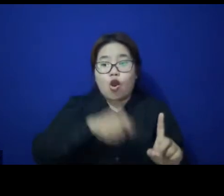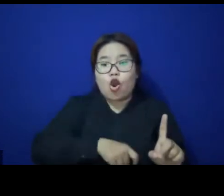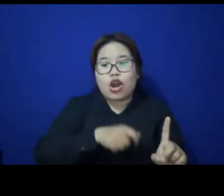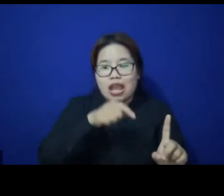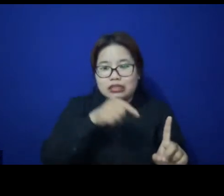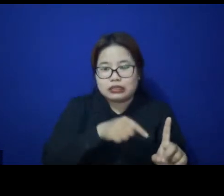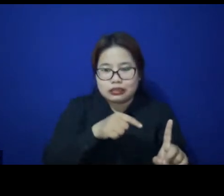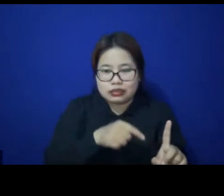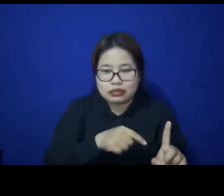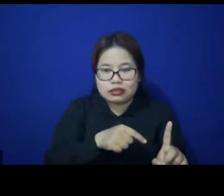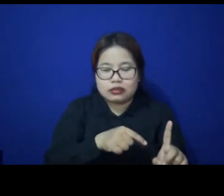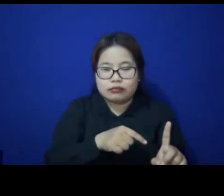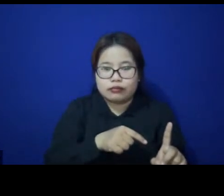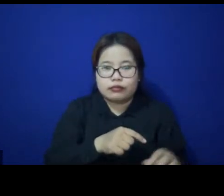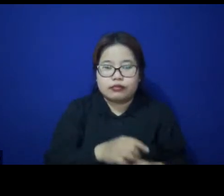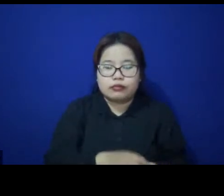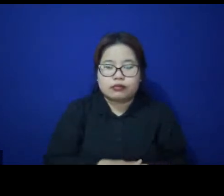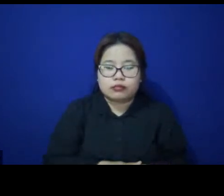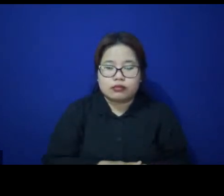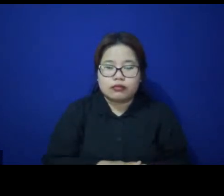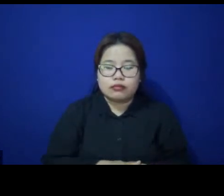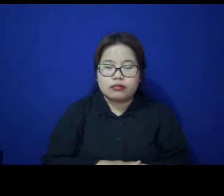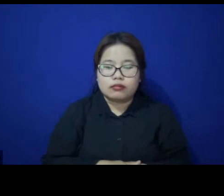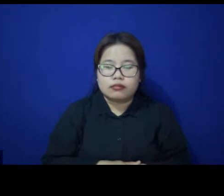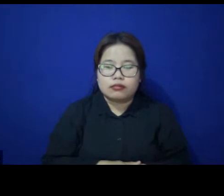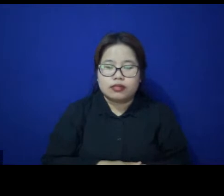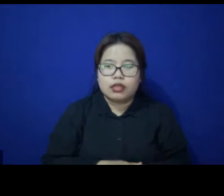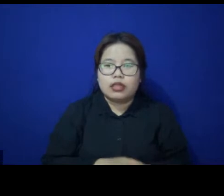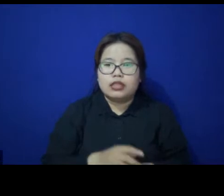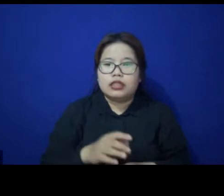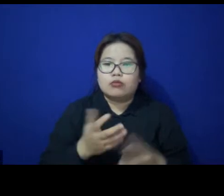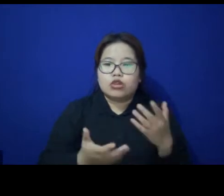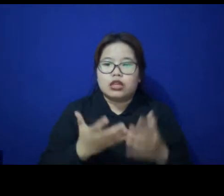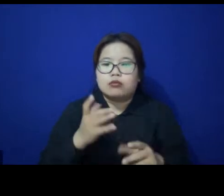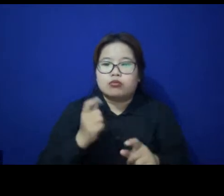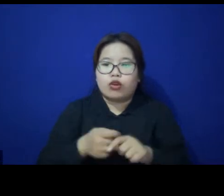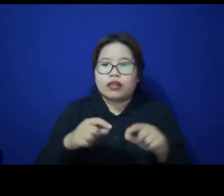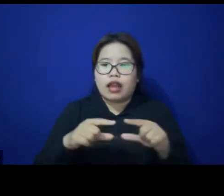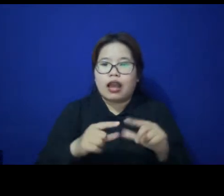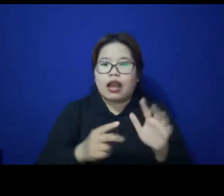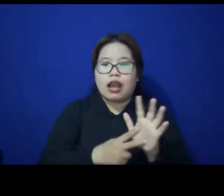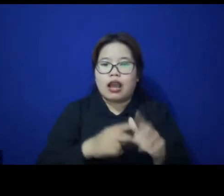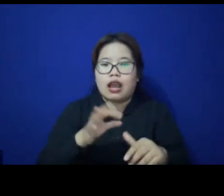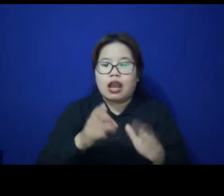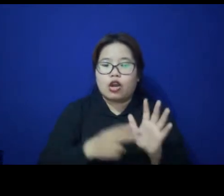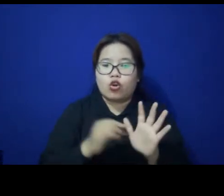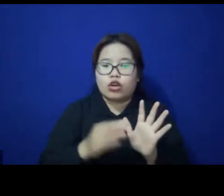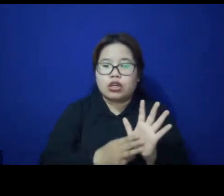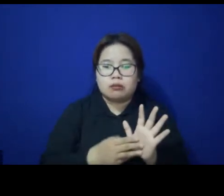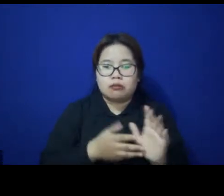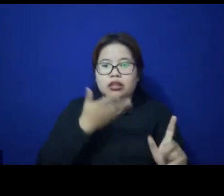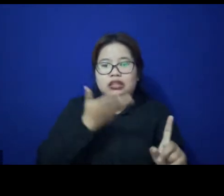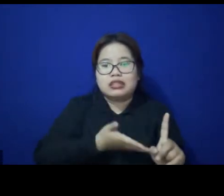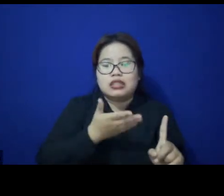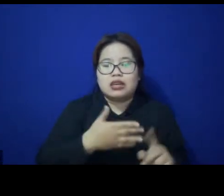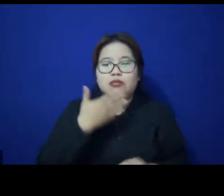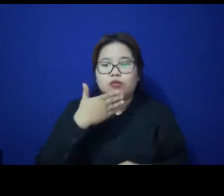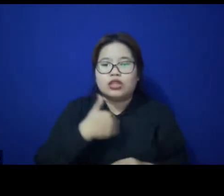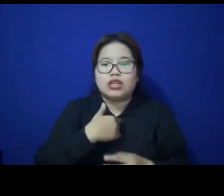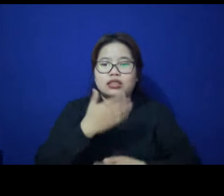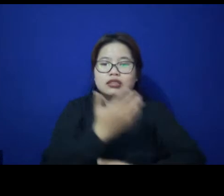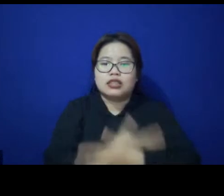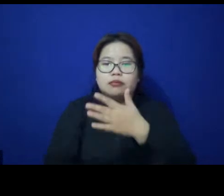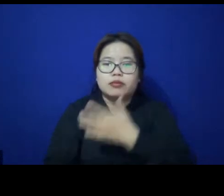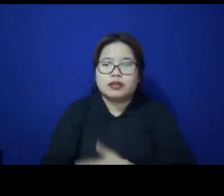wasn't named in the decision. She has severe intellectual disability and autism. And as